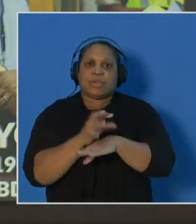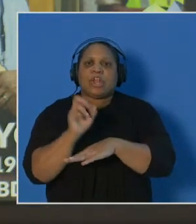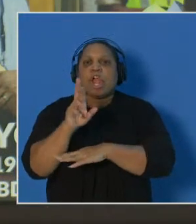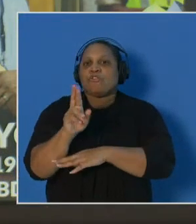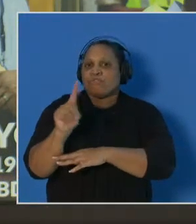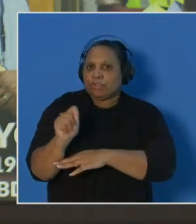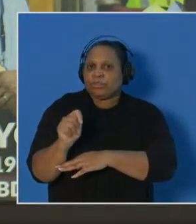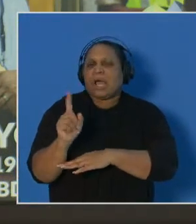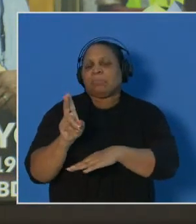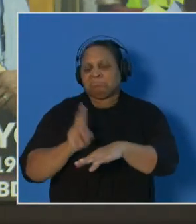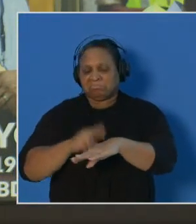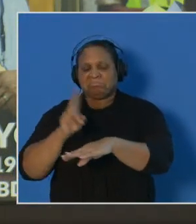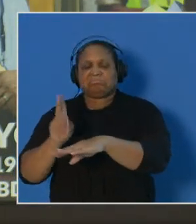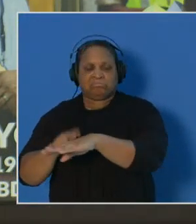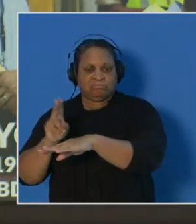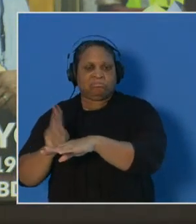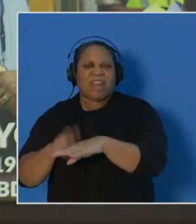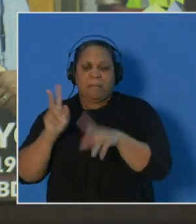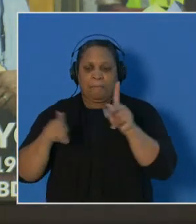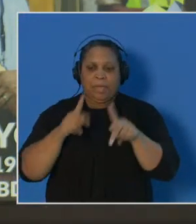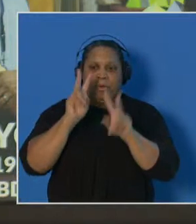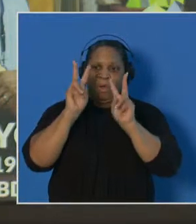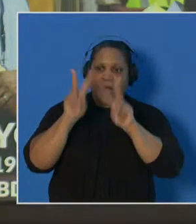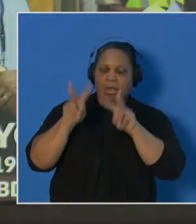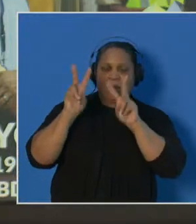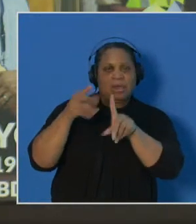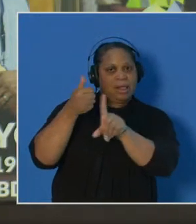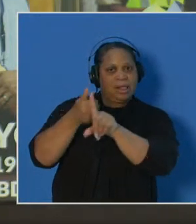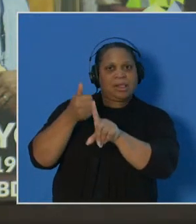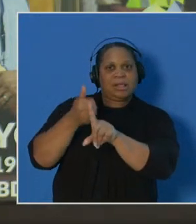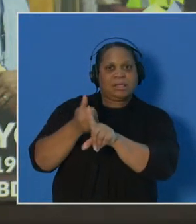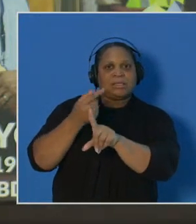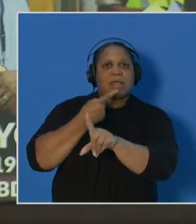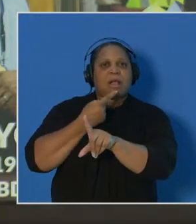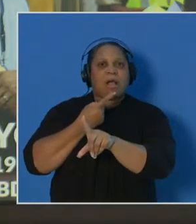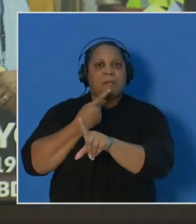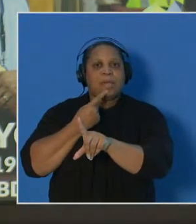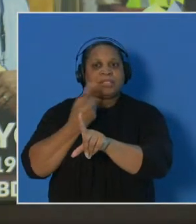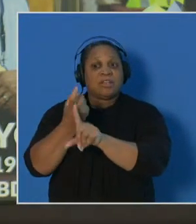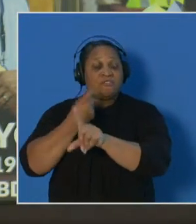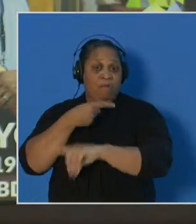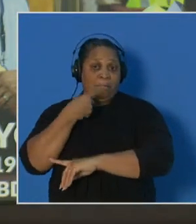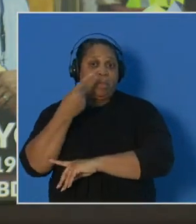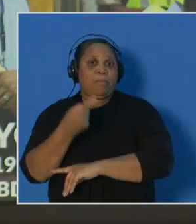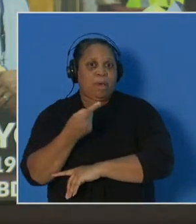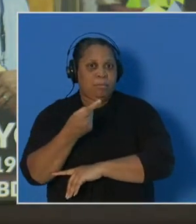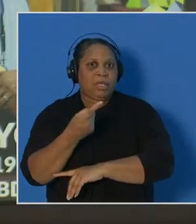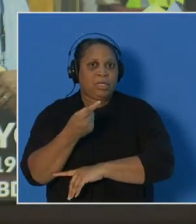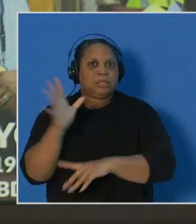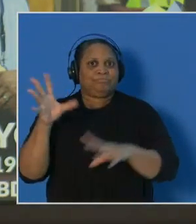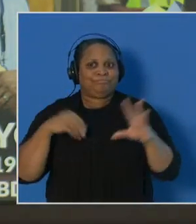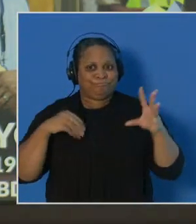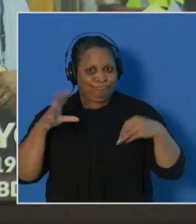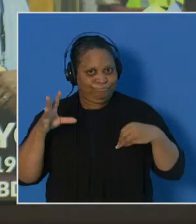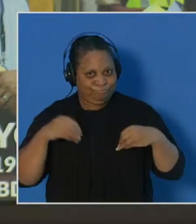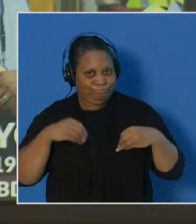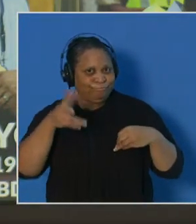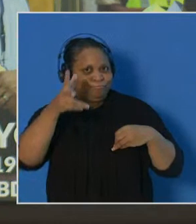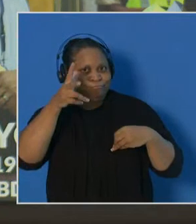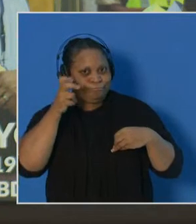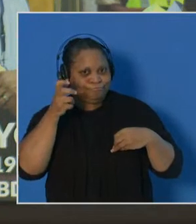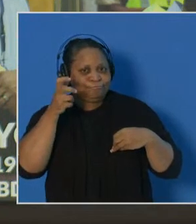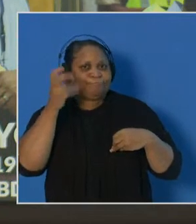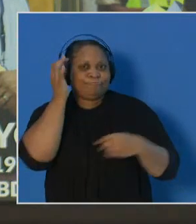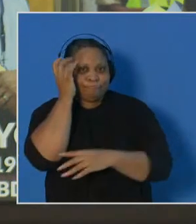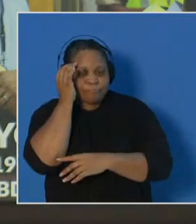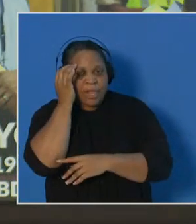on a regular basis so that people can see that the comments which are come from the public are being taken into account. But it is